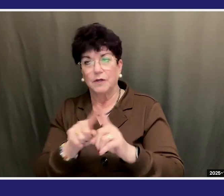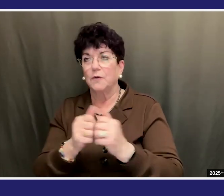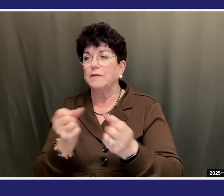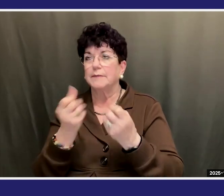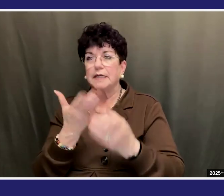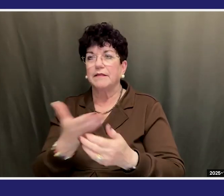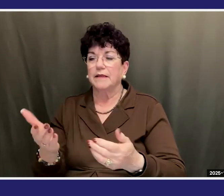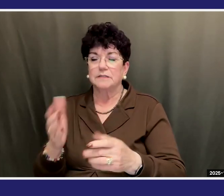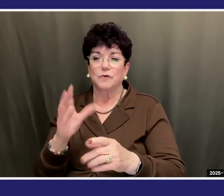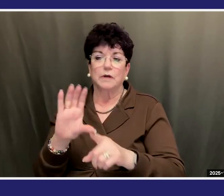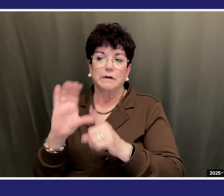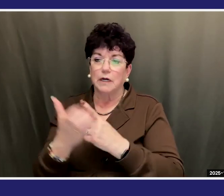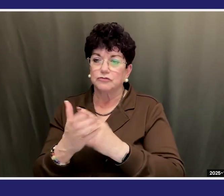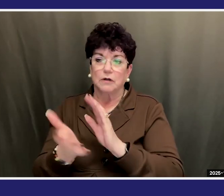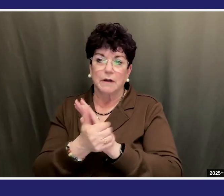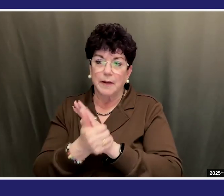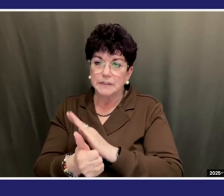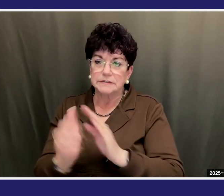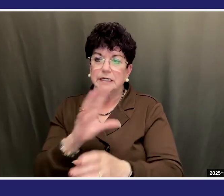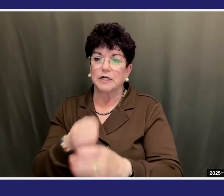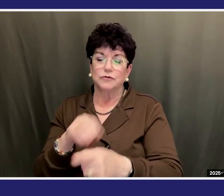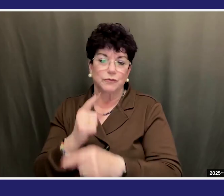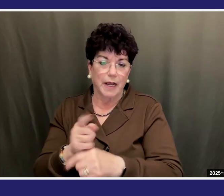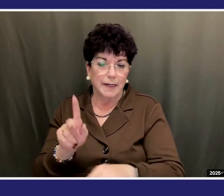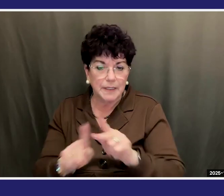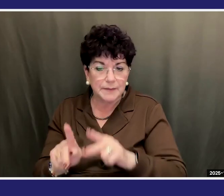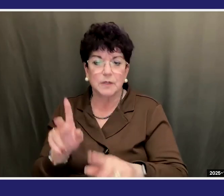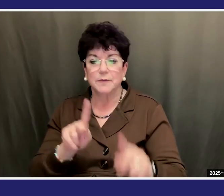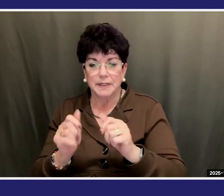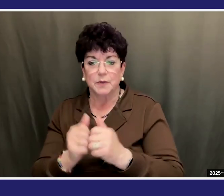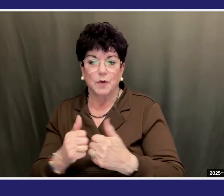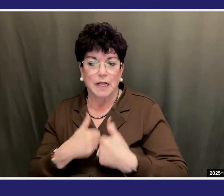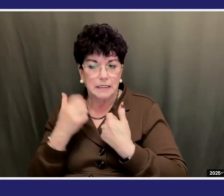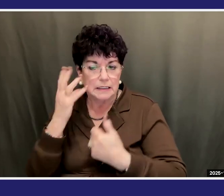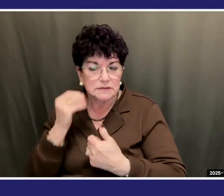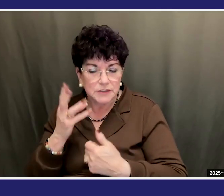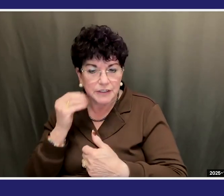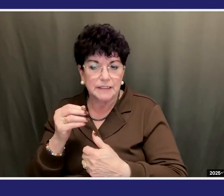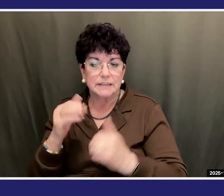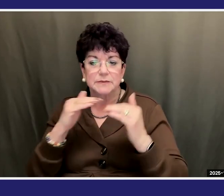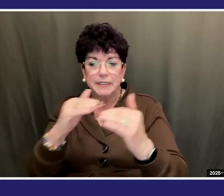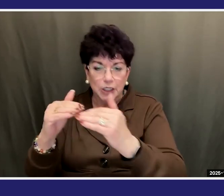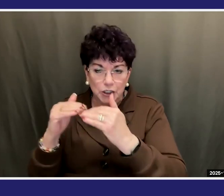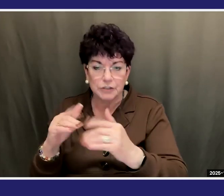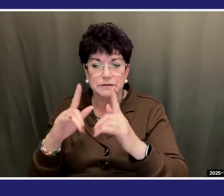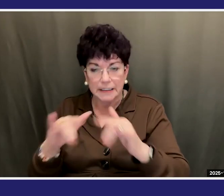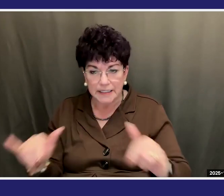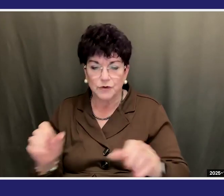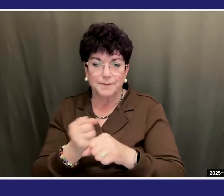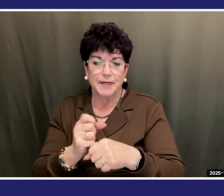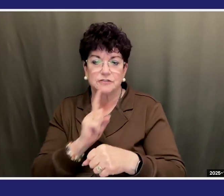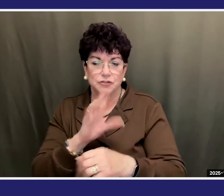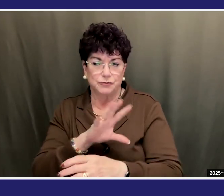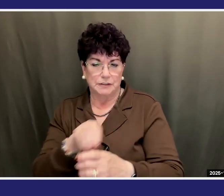cultural competency and including the right people, lived experiences, voices, peers, etc. But I just want to make sure you have this. And then